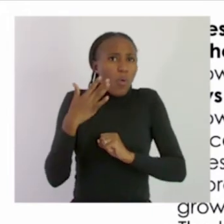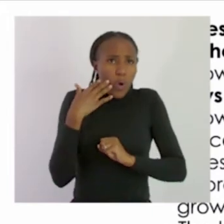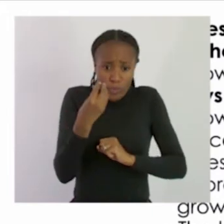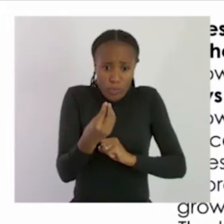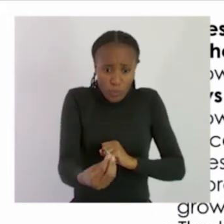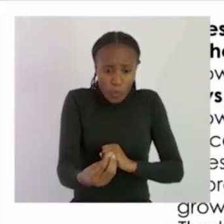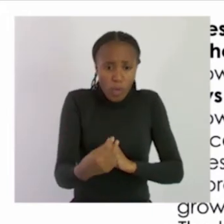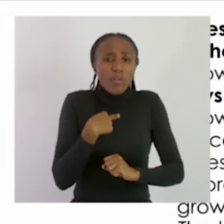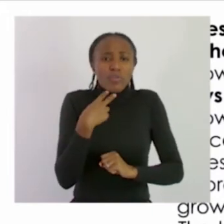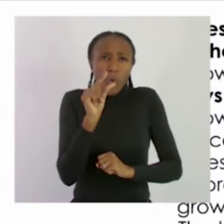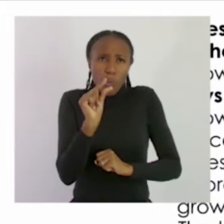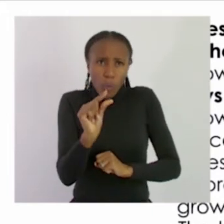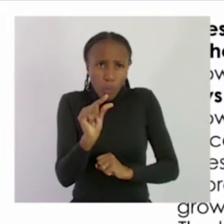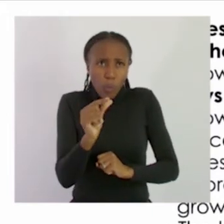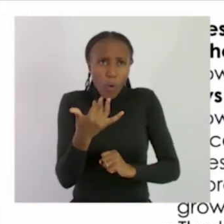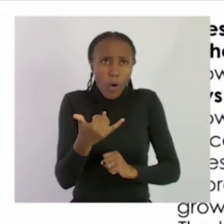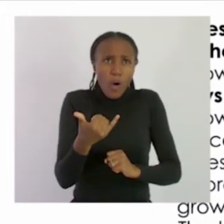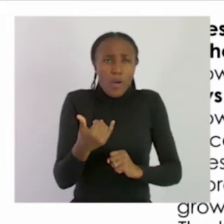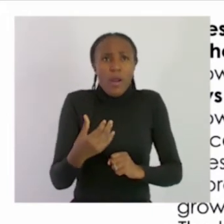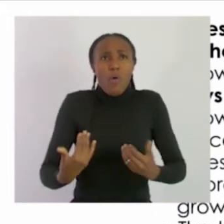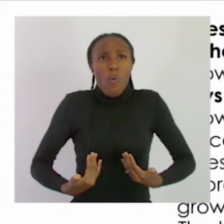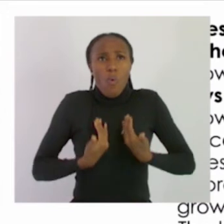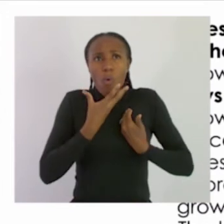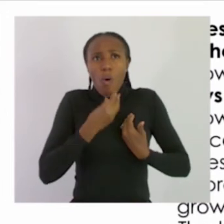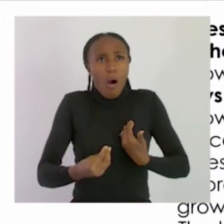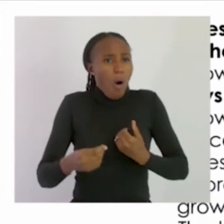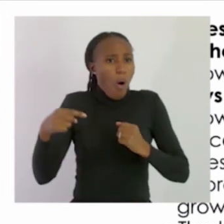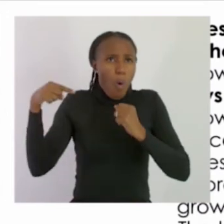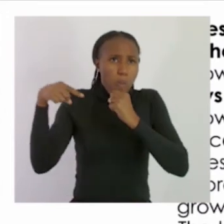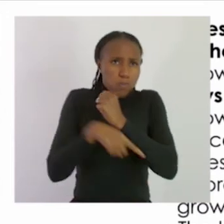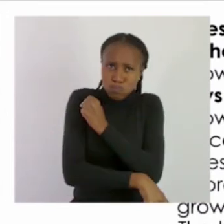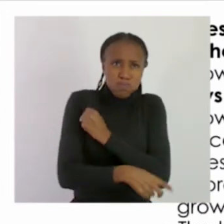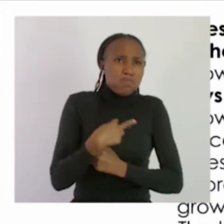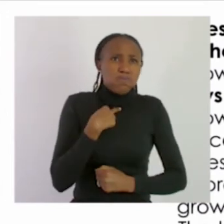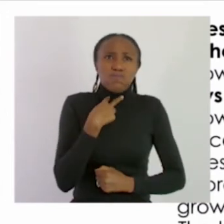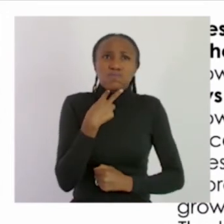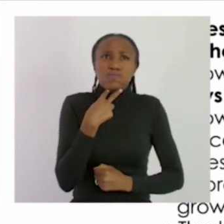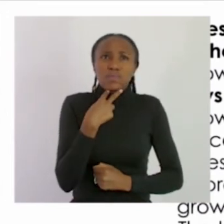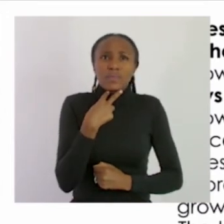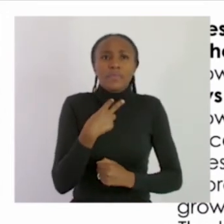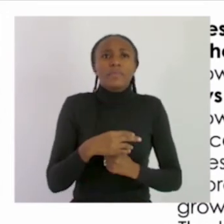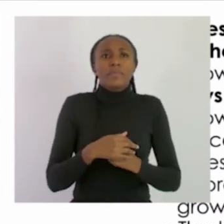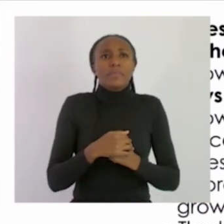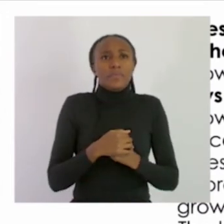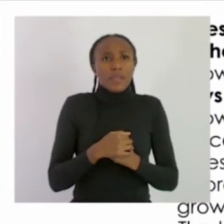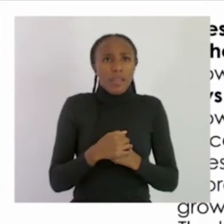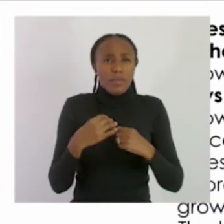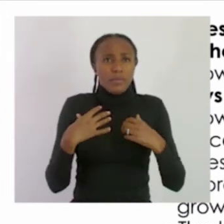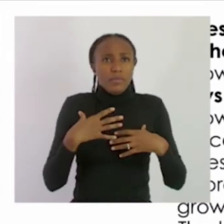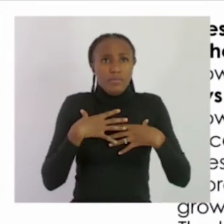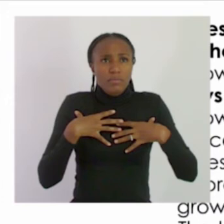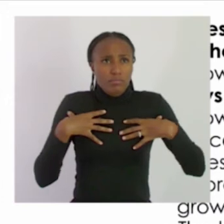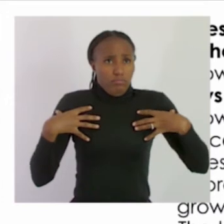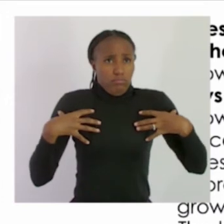boy. But when I became a teenager, I got this voice. The chest and the shoulders widen. You